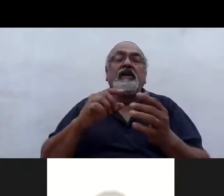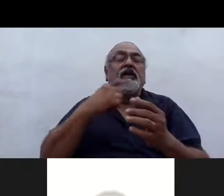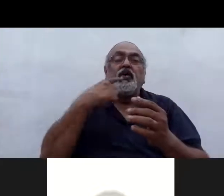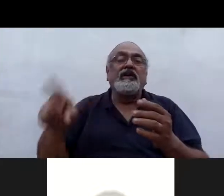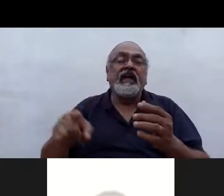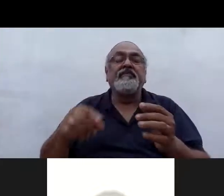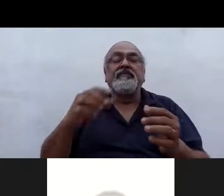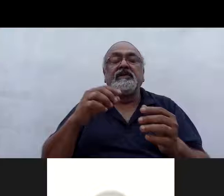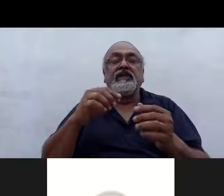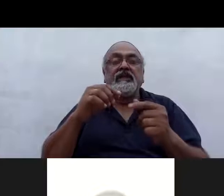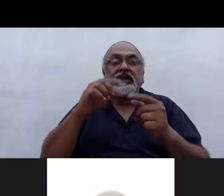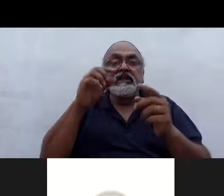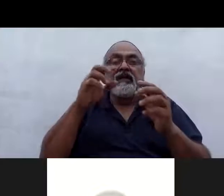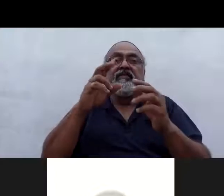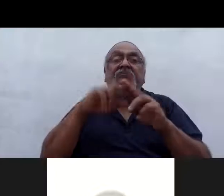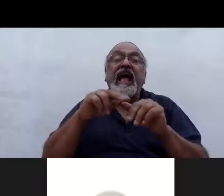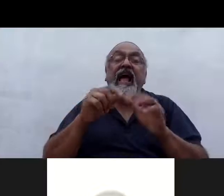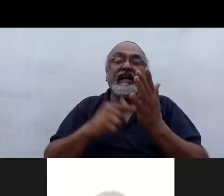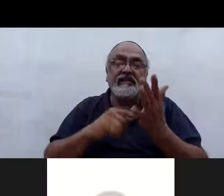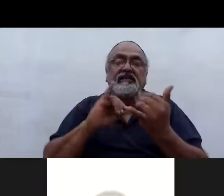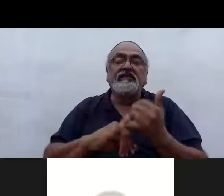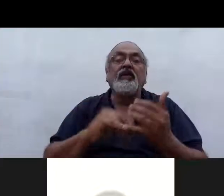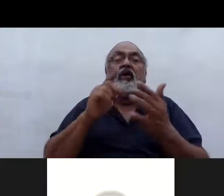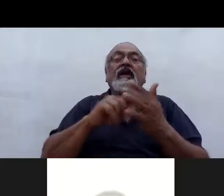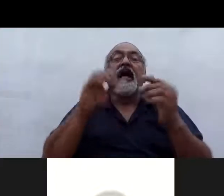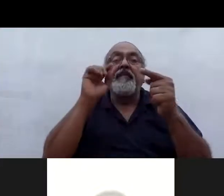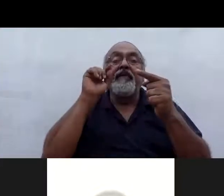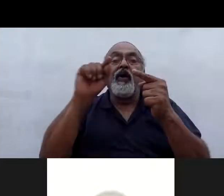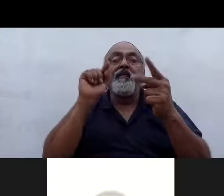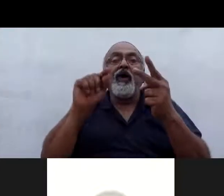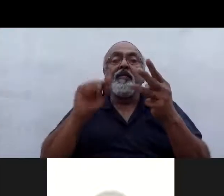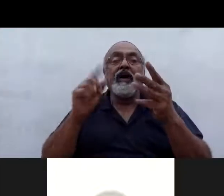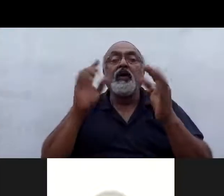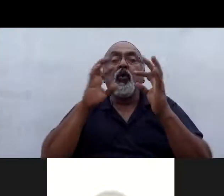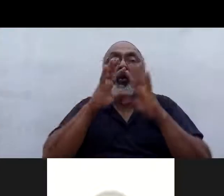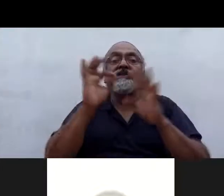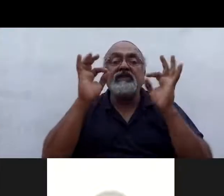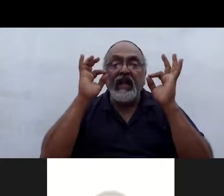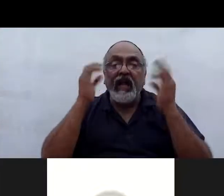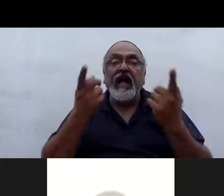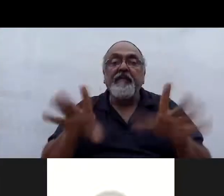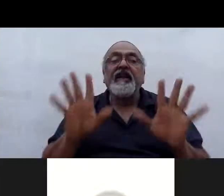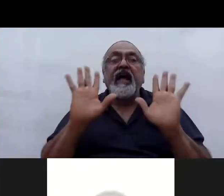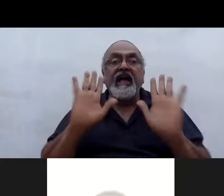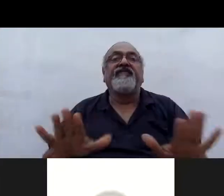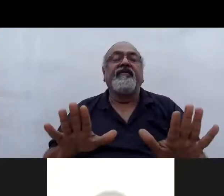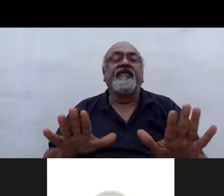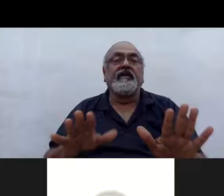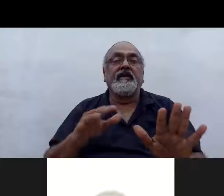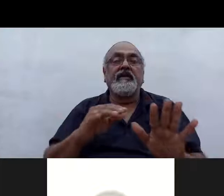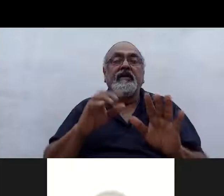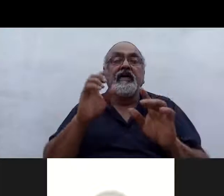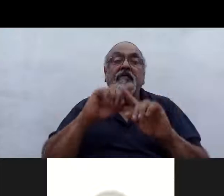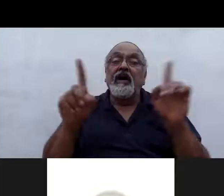the details of the case, the facts of the case, factual background, what happened, how it all began. But one should